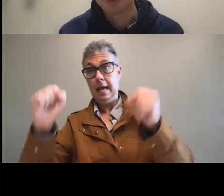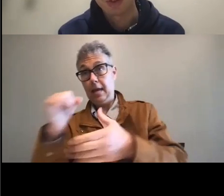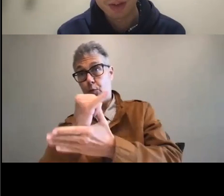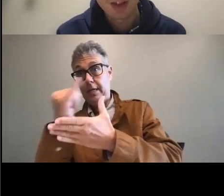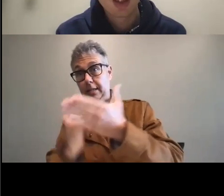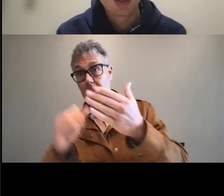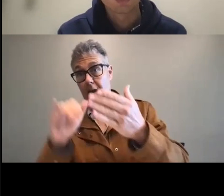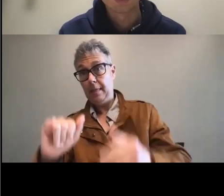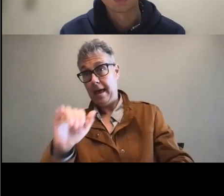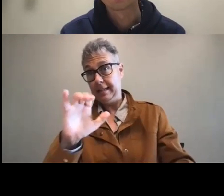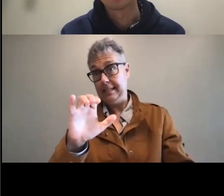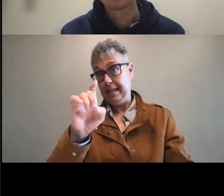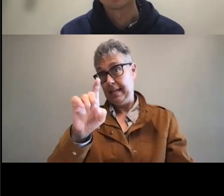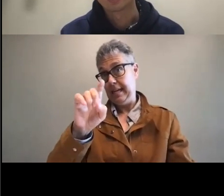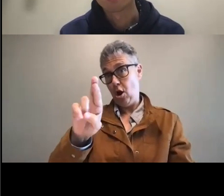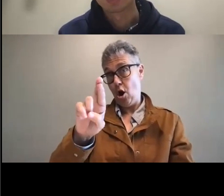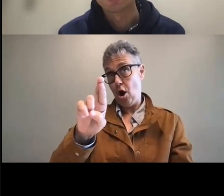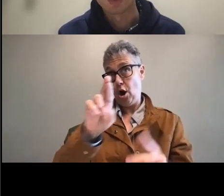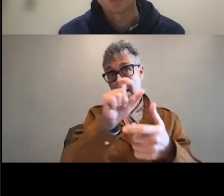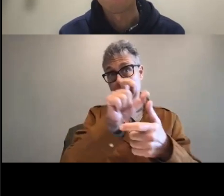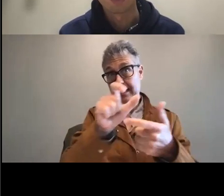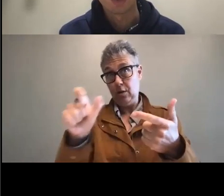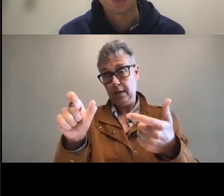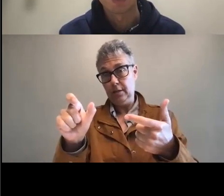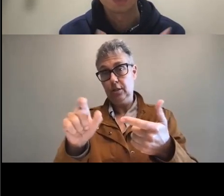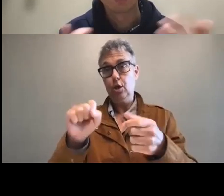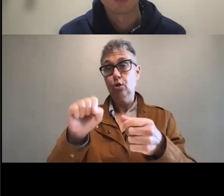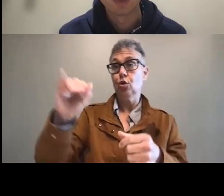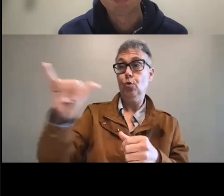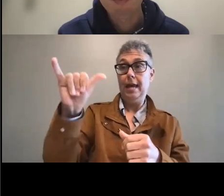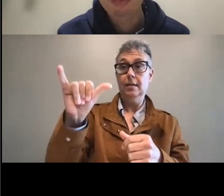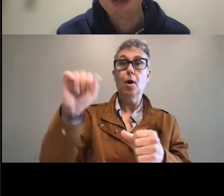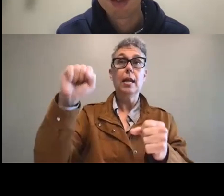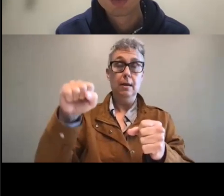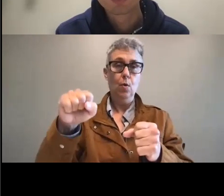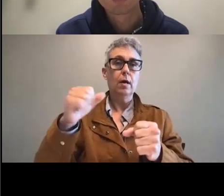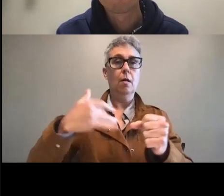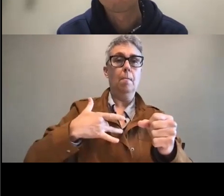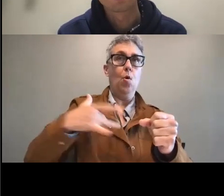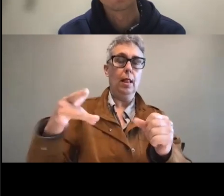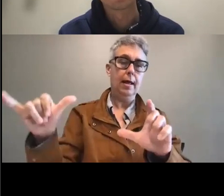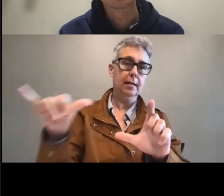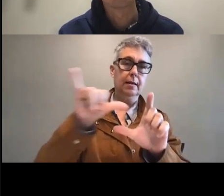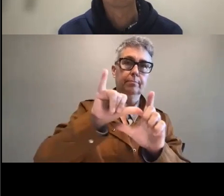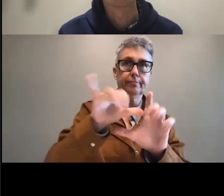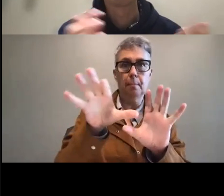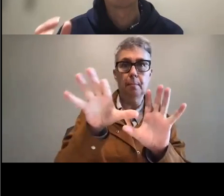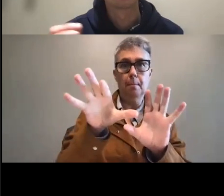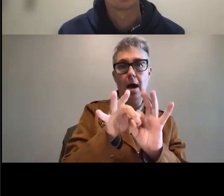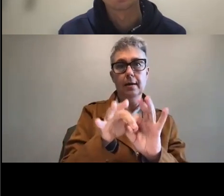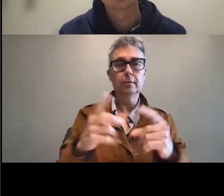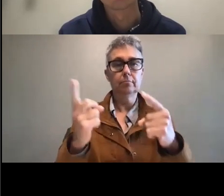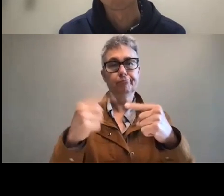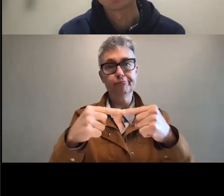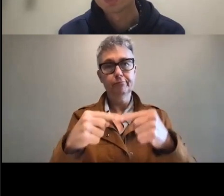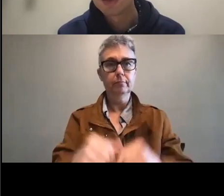CDR sequence, so that this antibody will have a high binding affinity. Sort of the example workflow